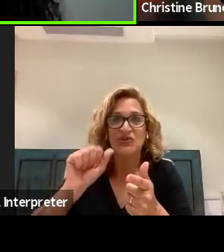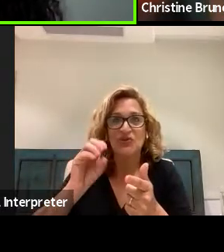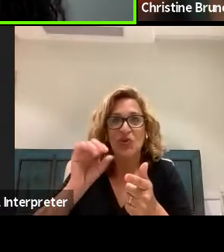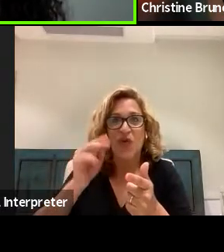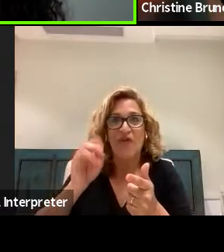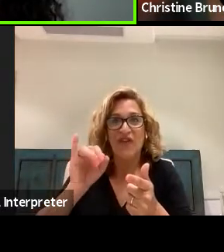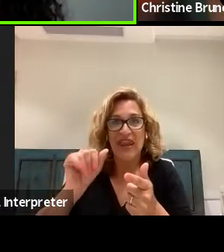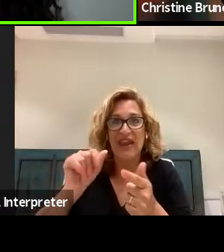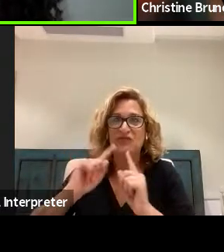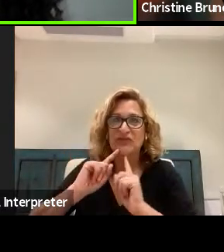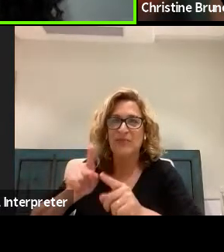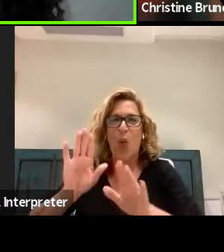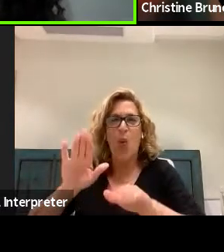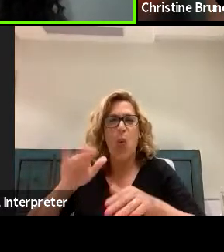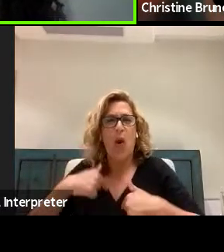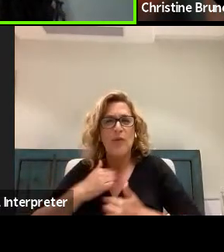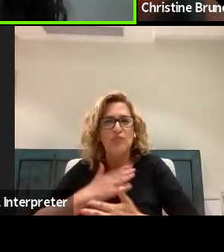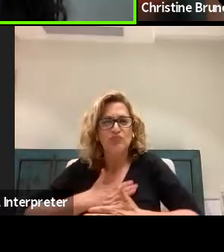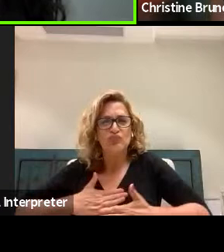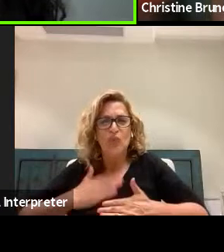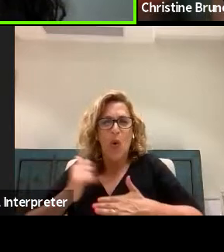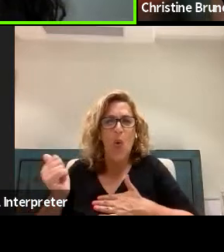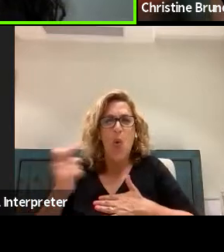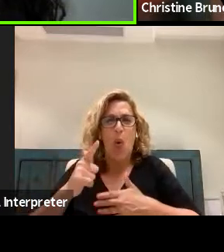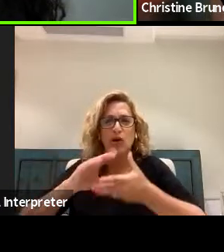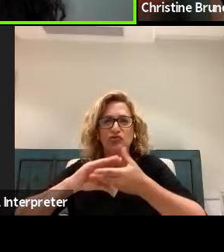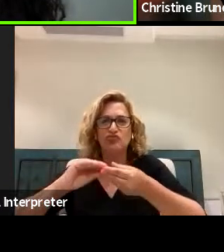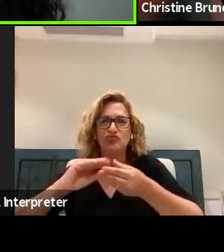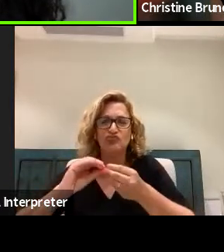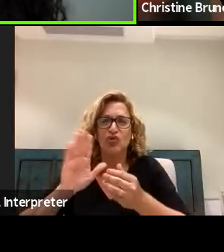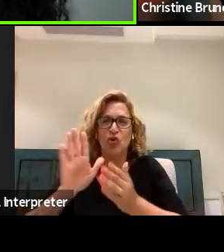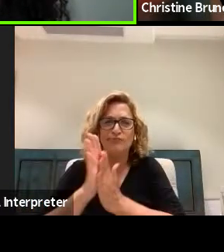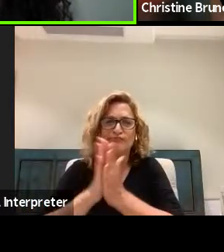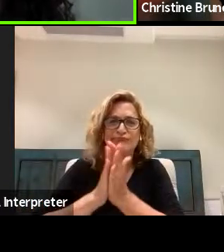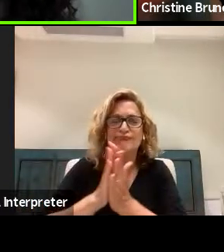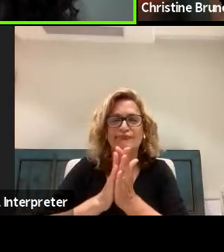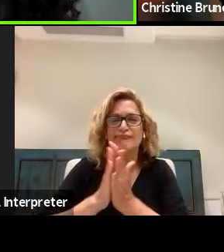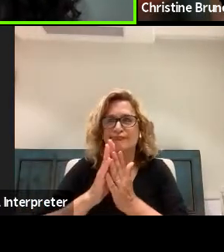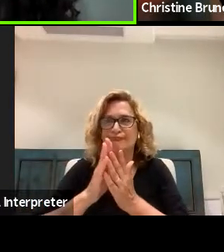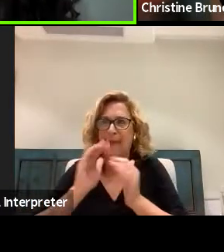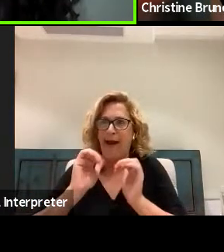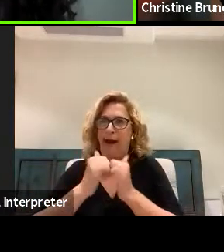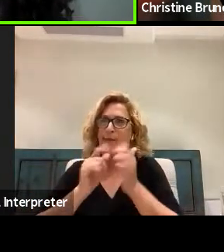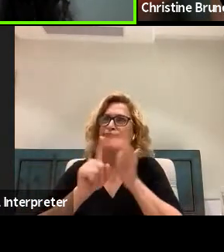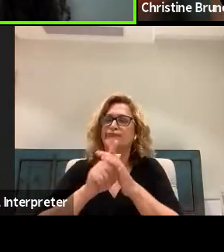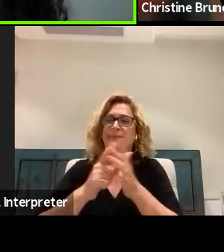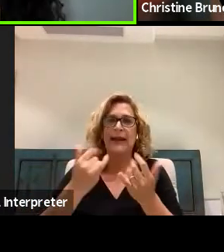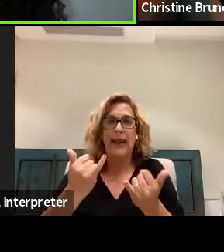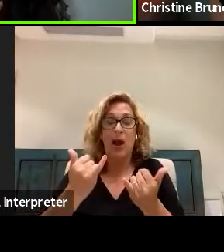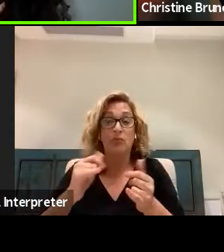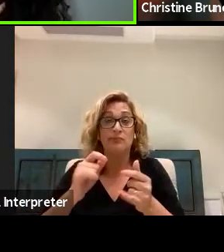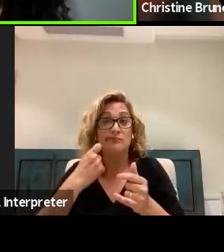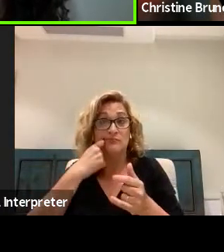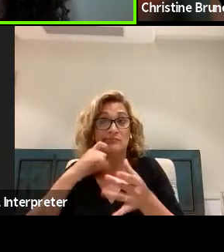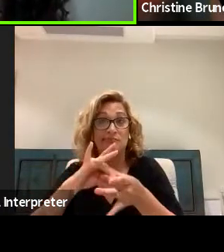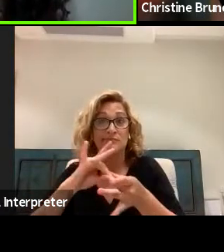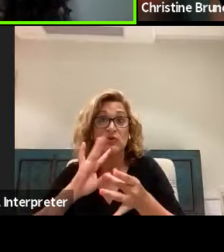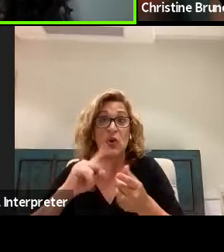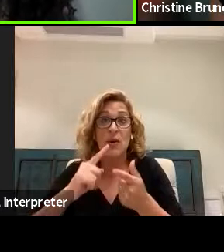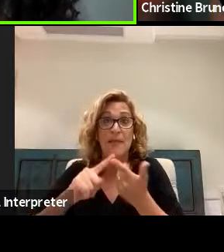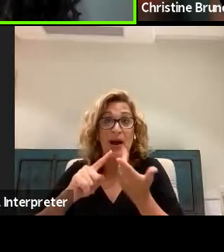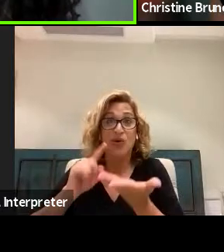and how we've gotten to this place, because it's very similar in the sense of like what Christine shared, that advocacy sort of found